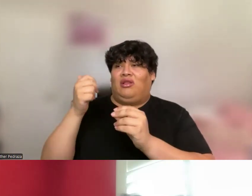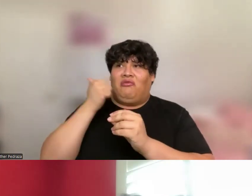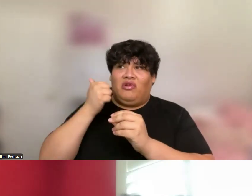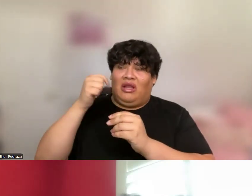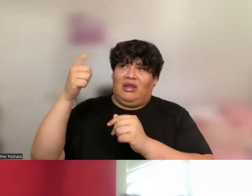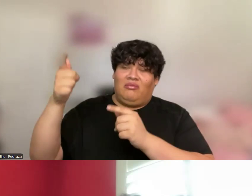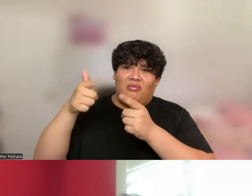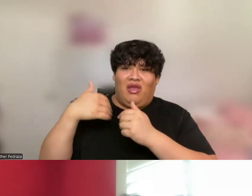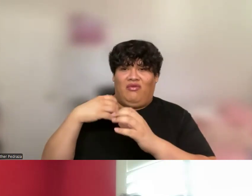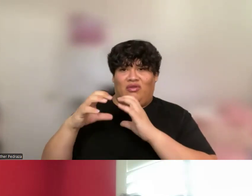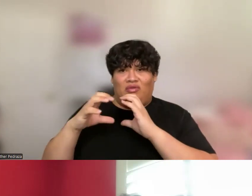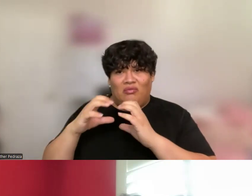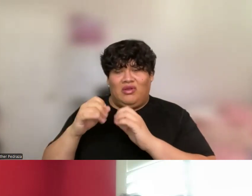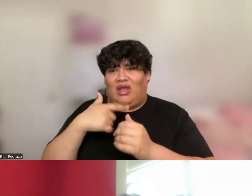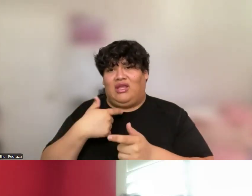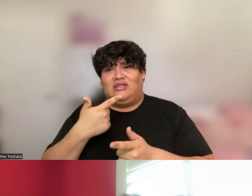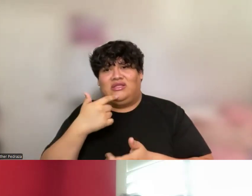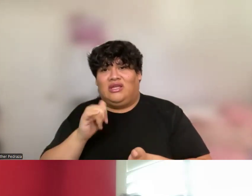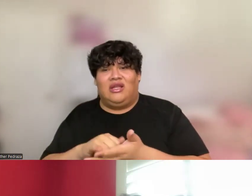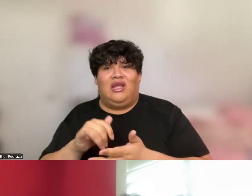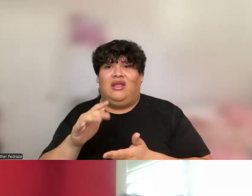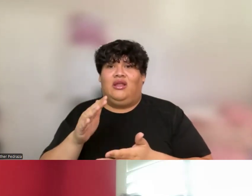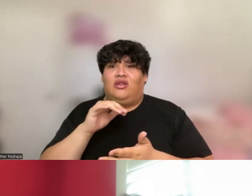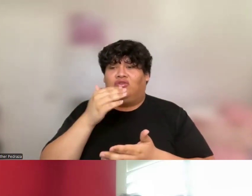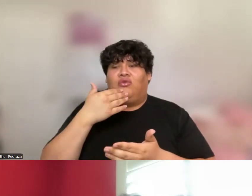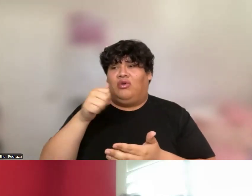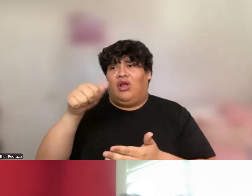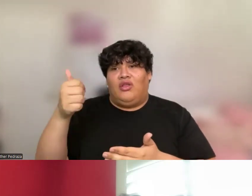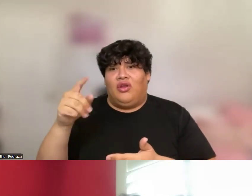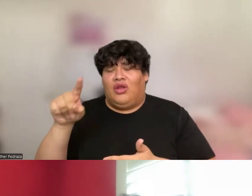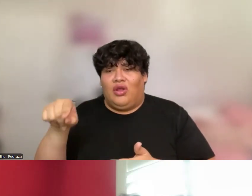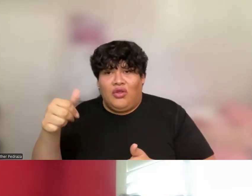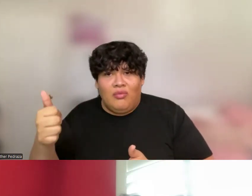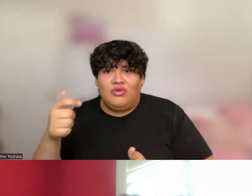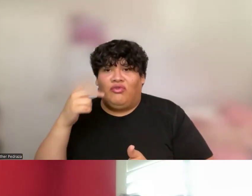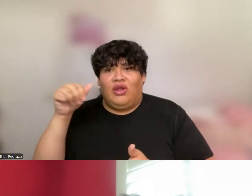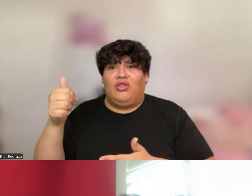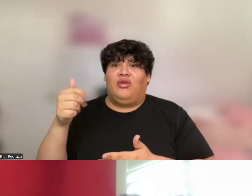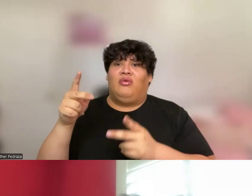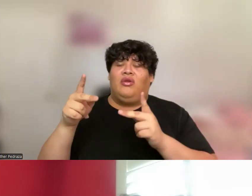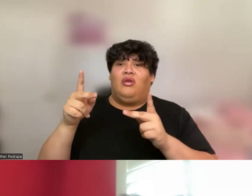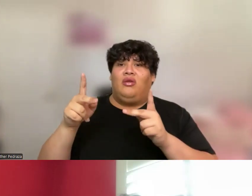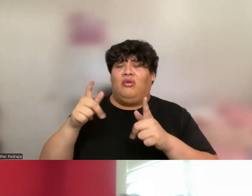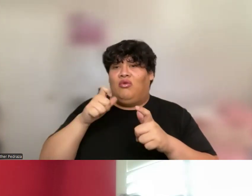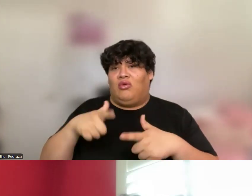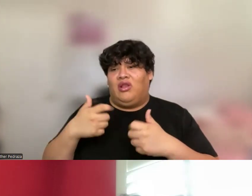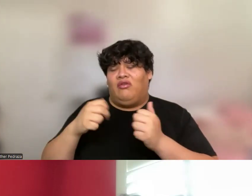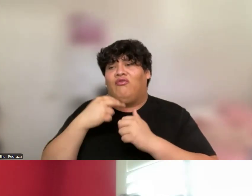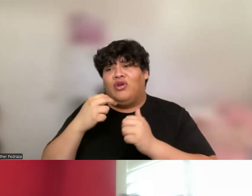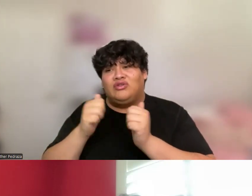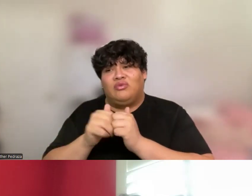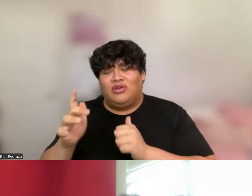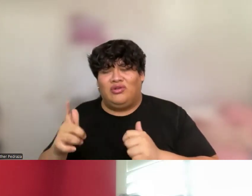And I can say that there's often no other opportunity for those residents to voice their concerns and share their